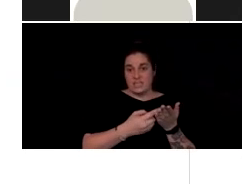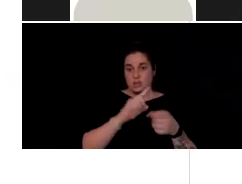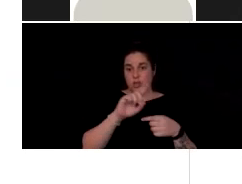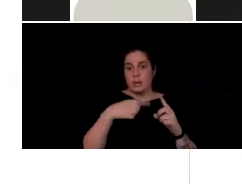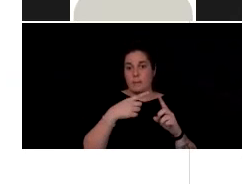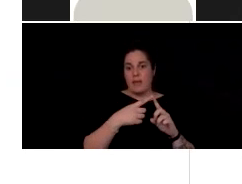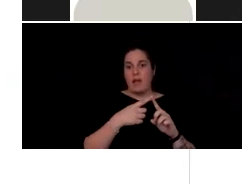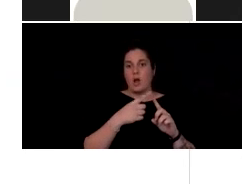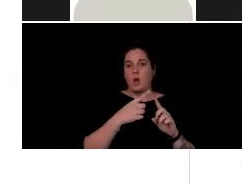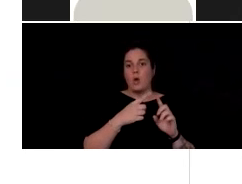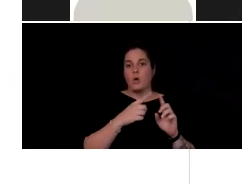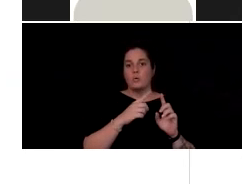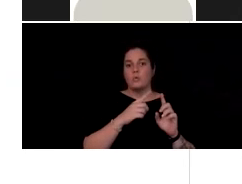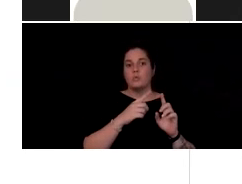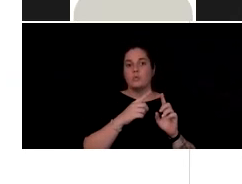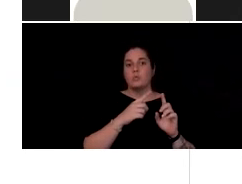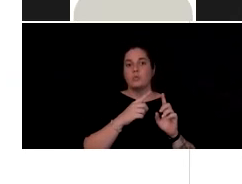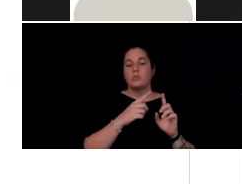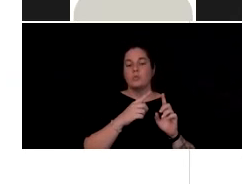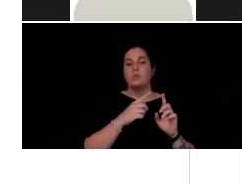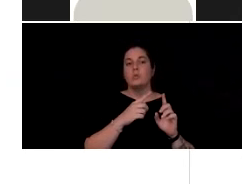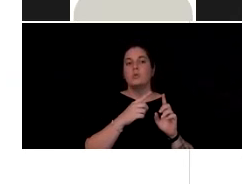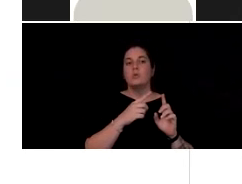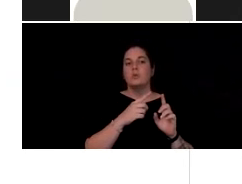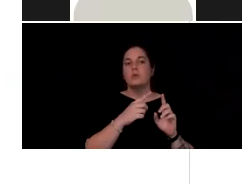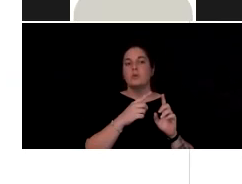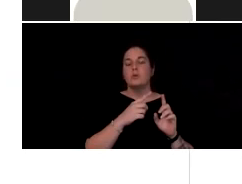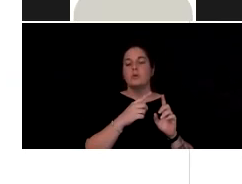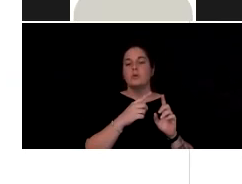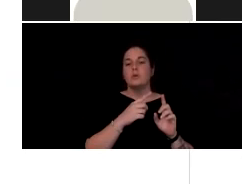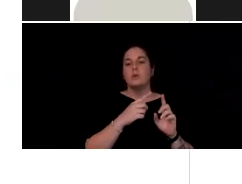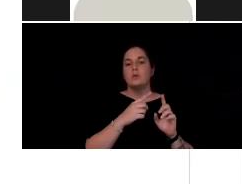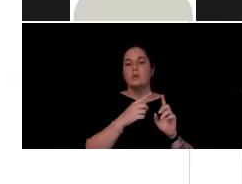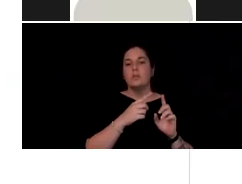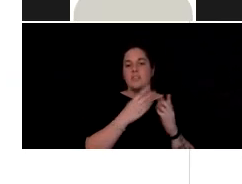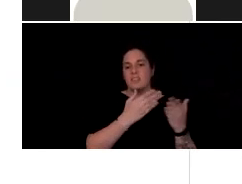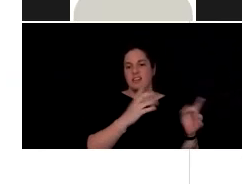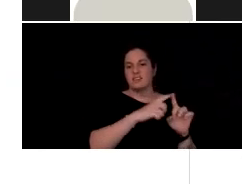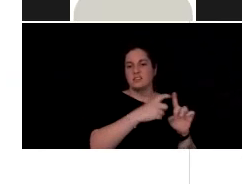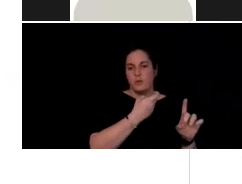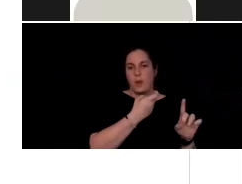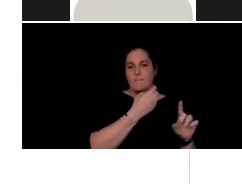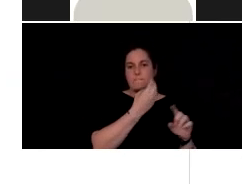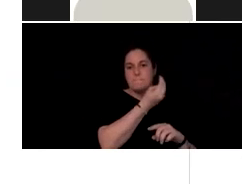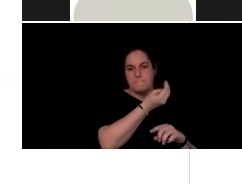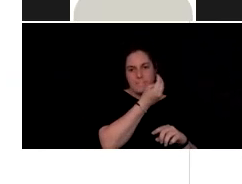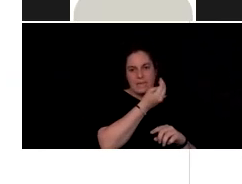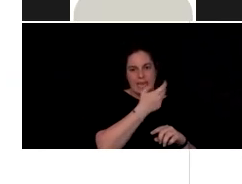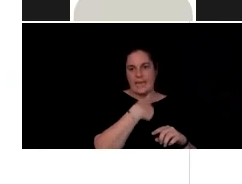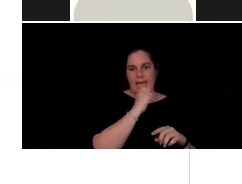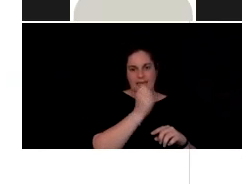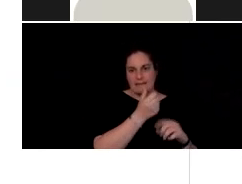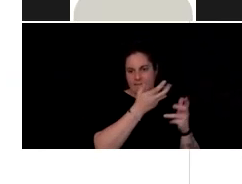cover with you today from the material that we started on Monday that I didn't get to finish,